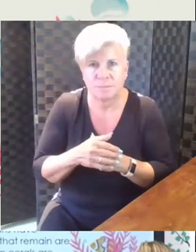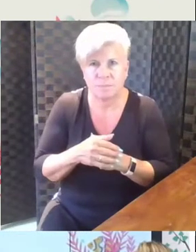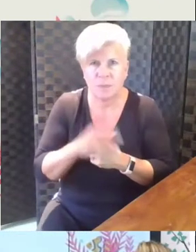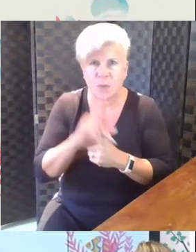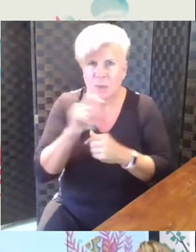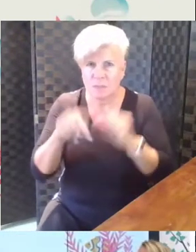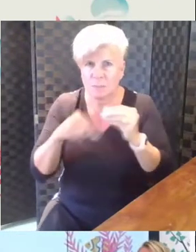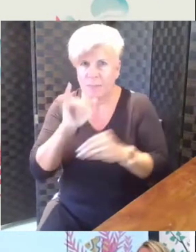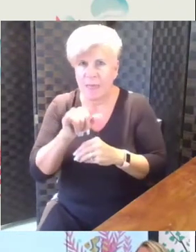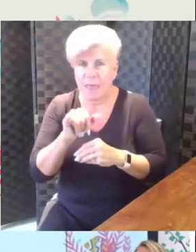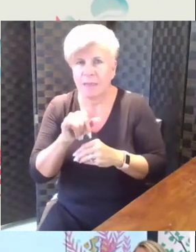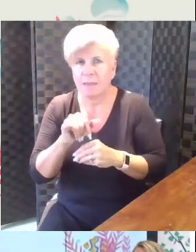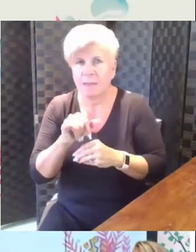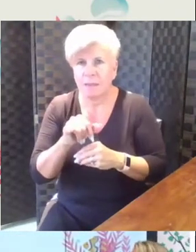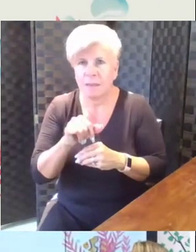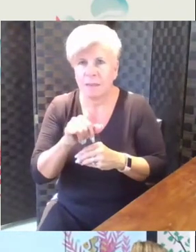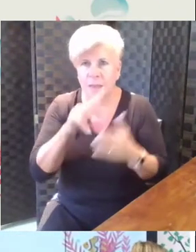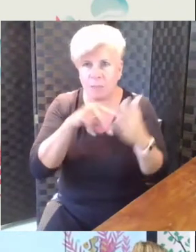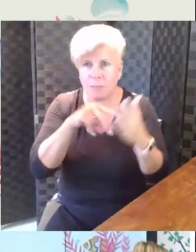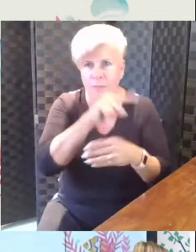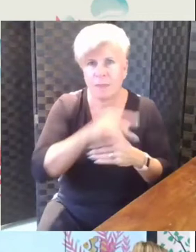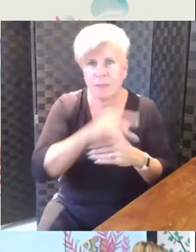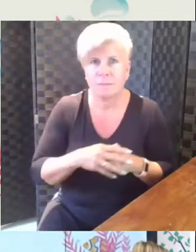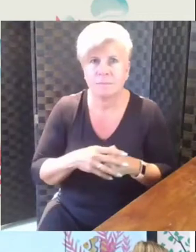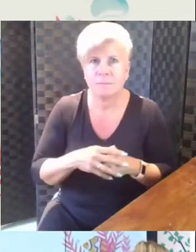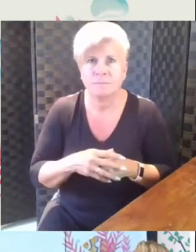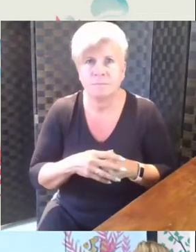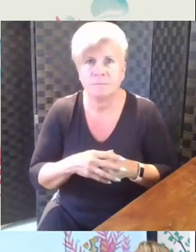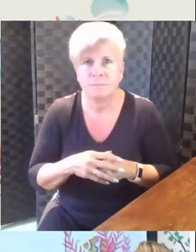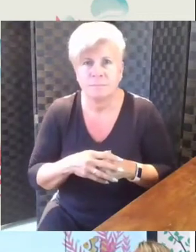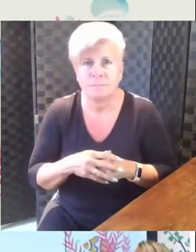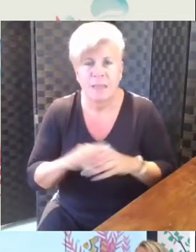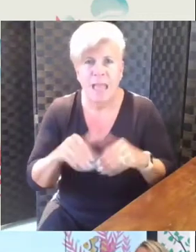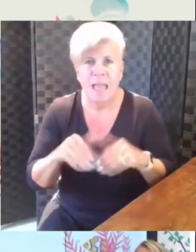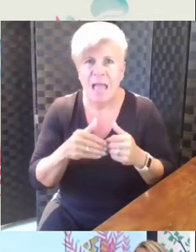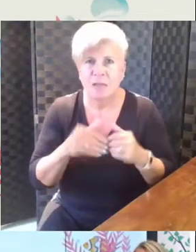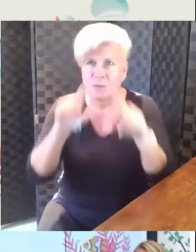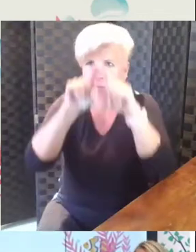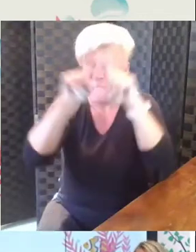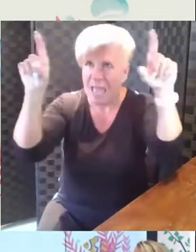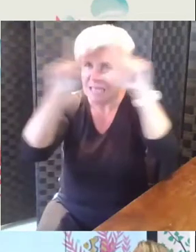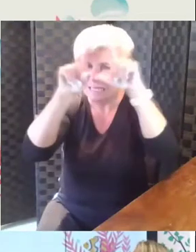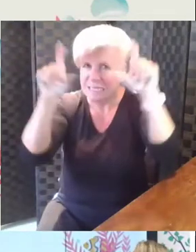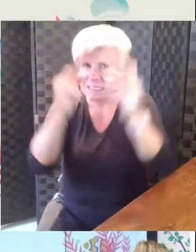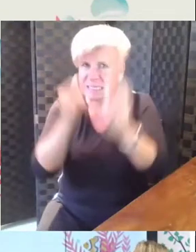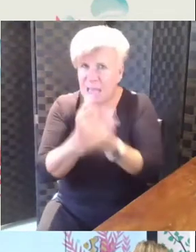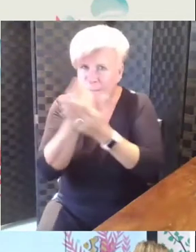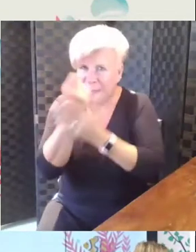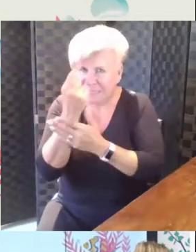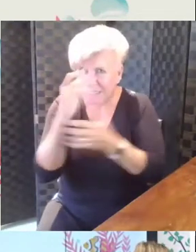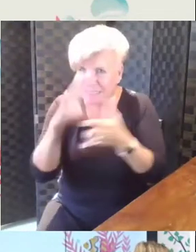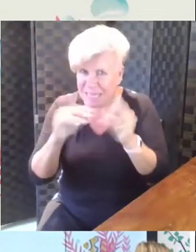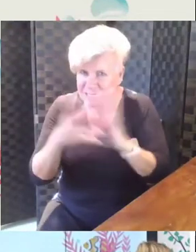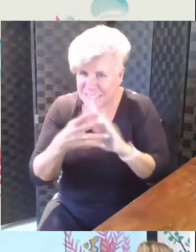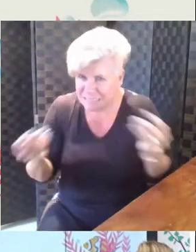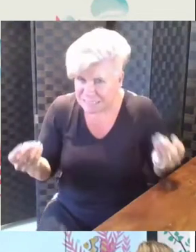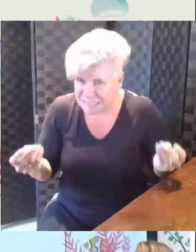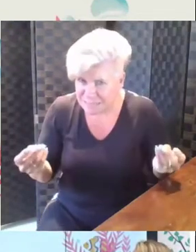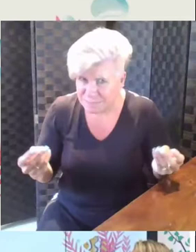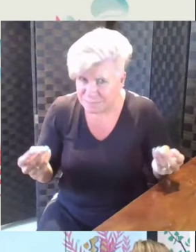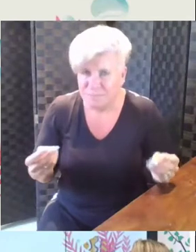questions I have on that, I can look there. So how do the headings and the subheadings help me understand the